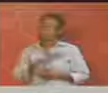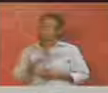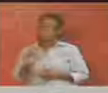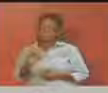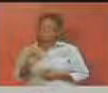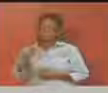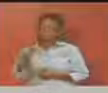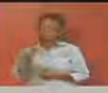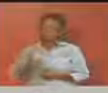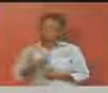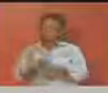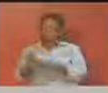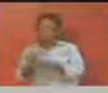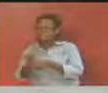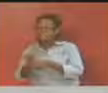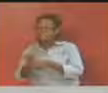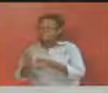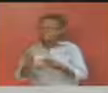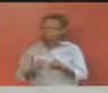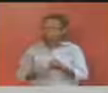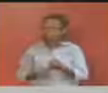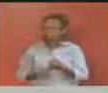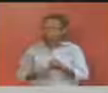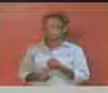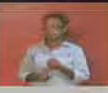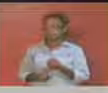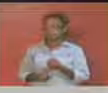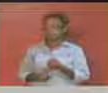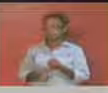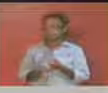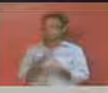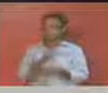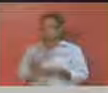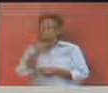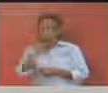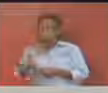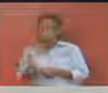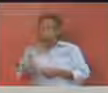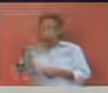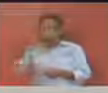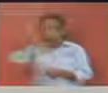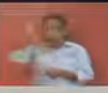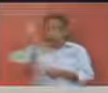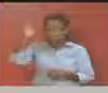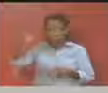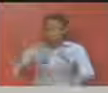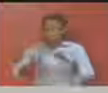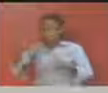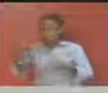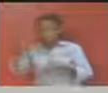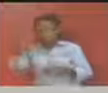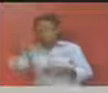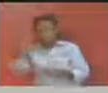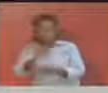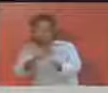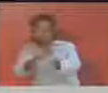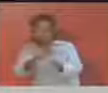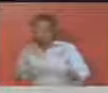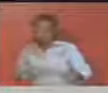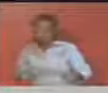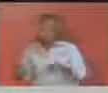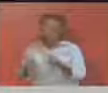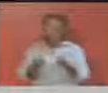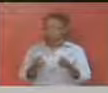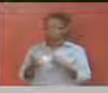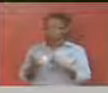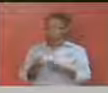the organizational structure. They make sure the right sort of persons are hired to do the job in different phases, and they look at the entire process from start